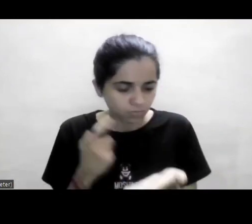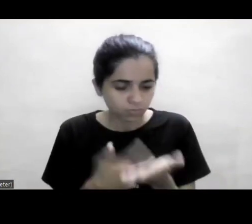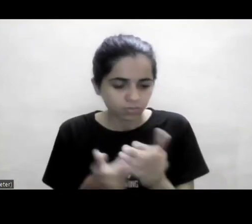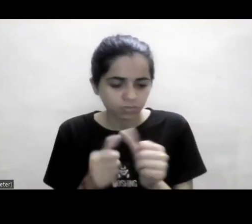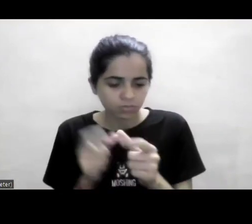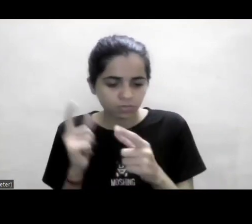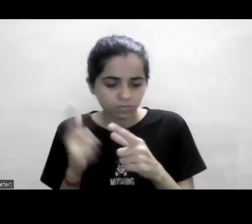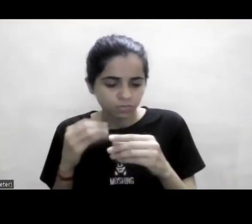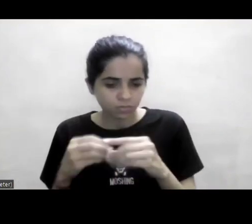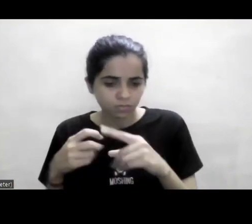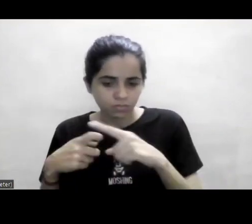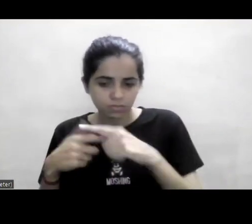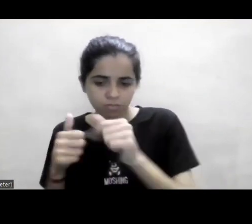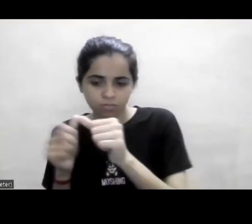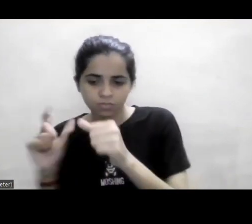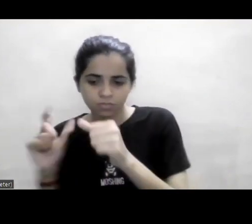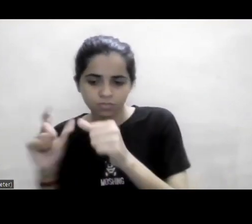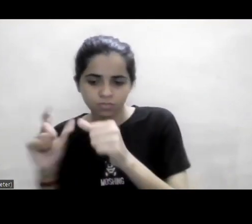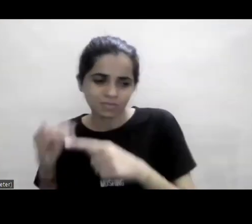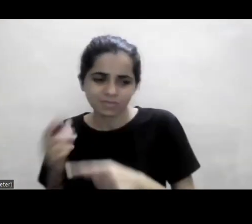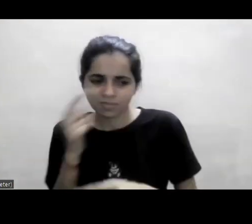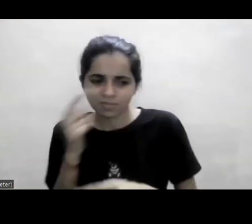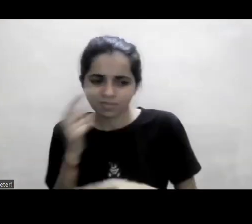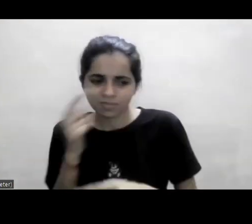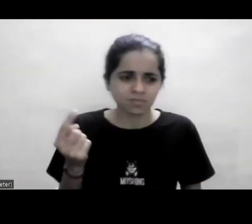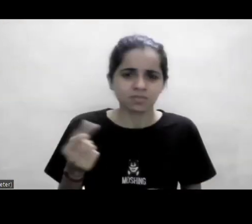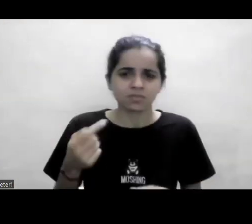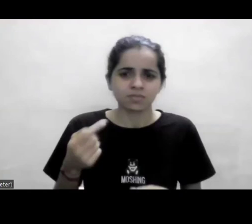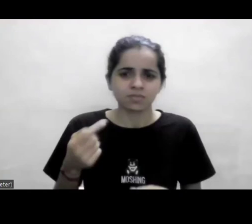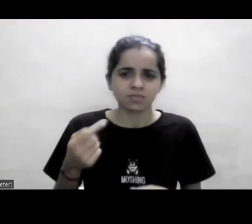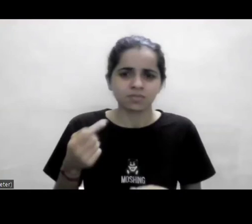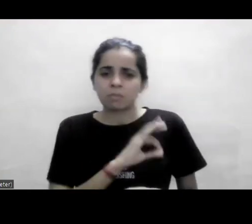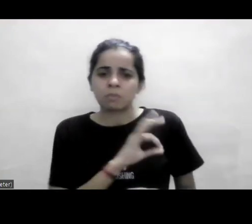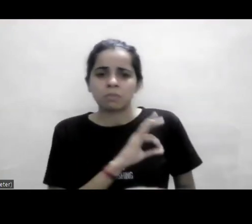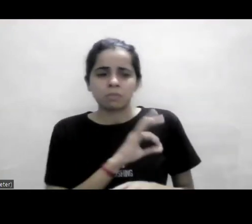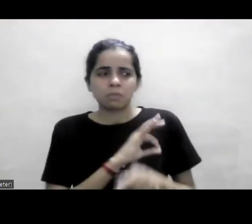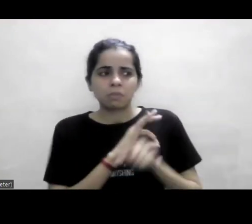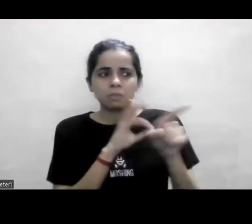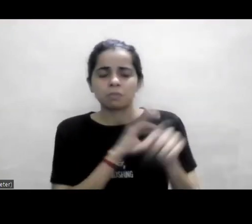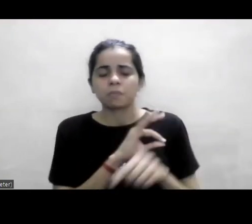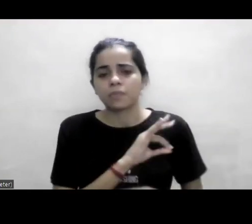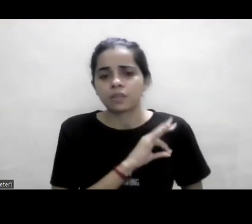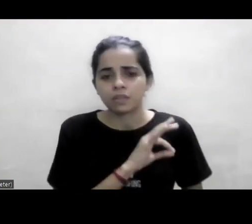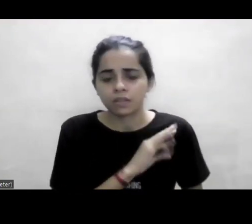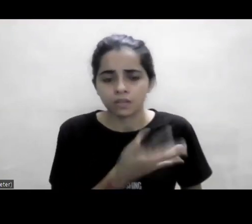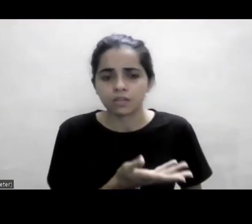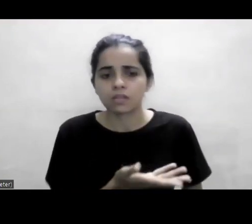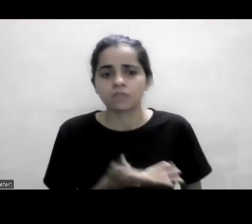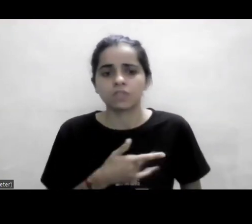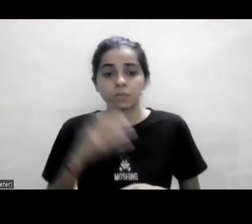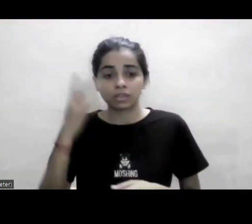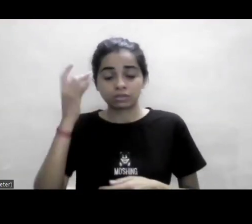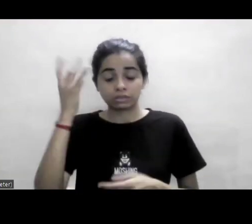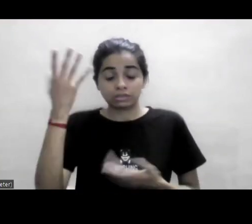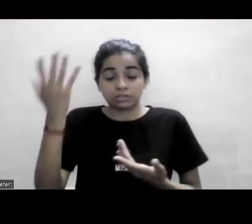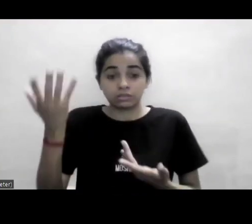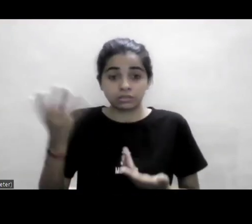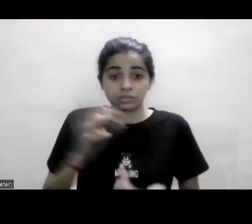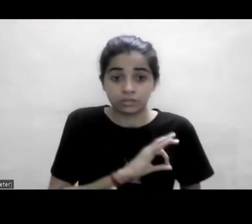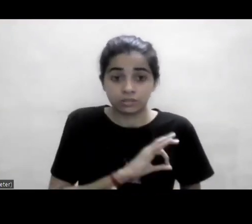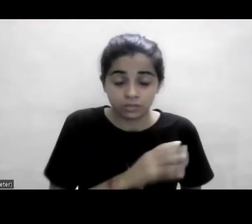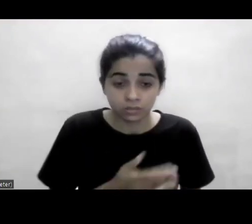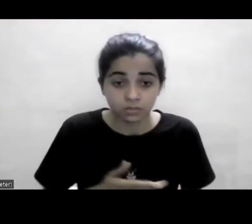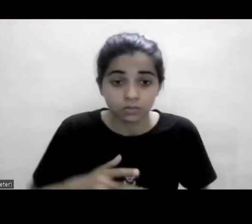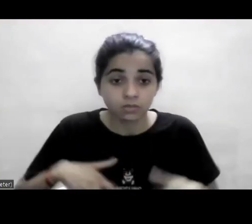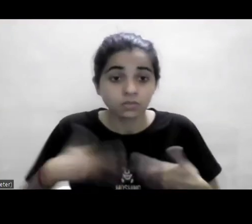Khan. So she had that obsession with Shah Rukh Khan, which resulted in impulsive killing. So